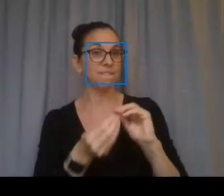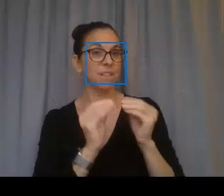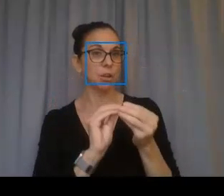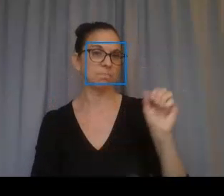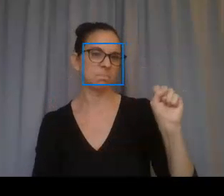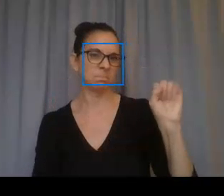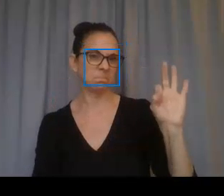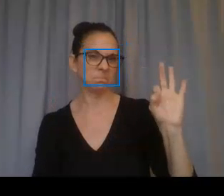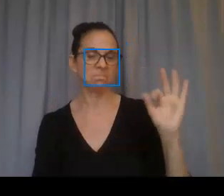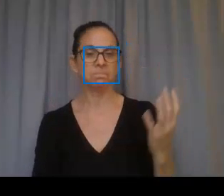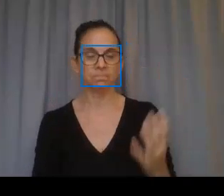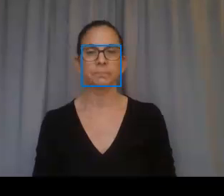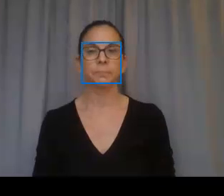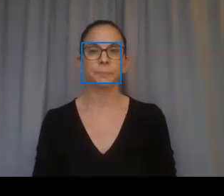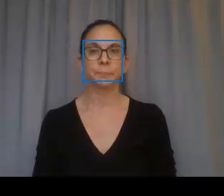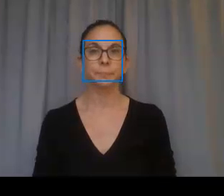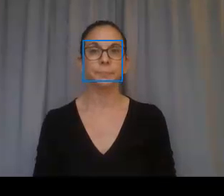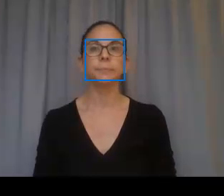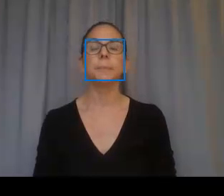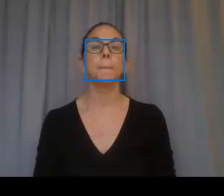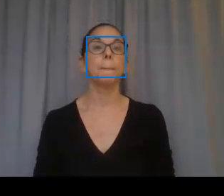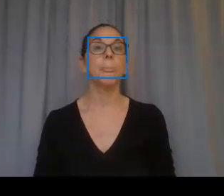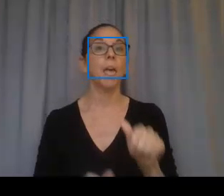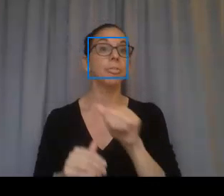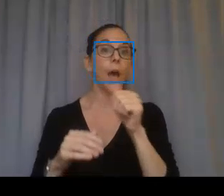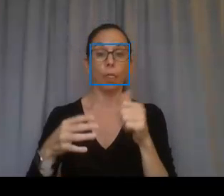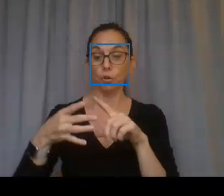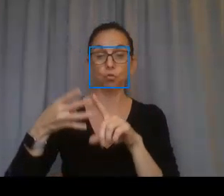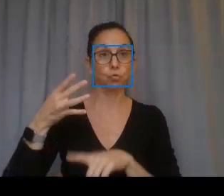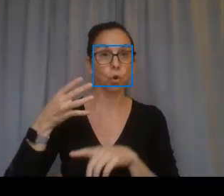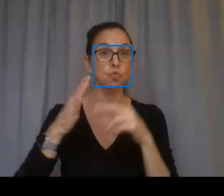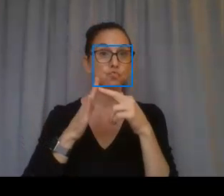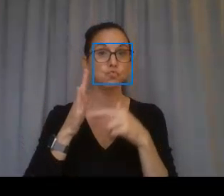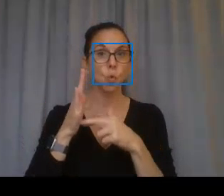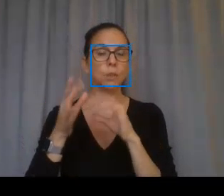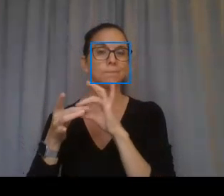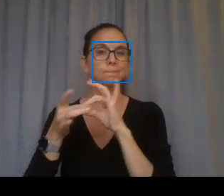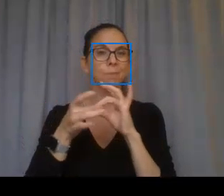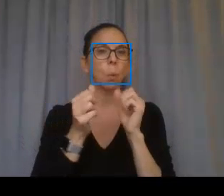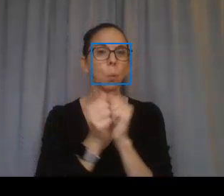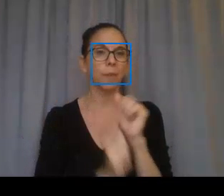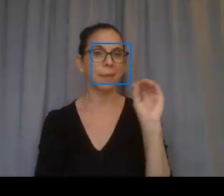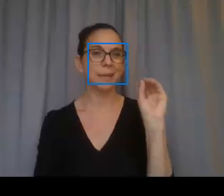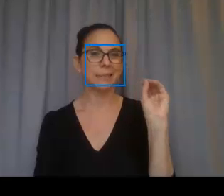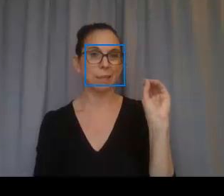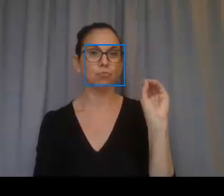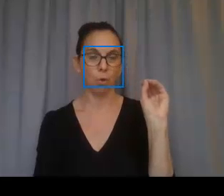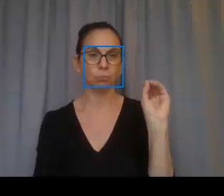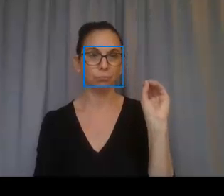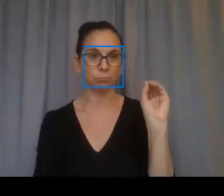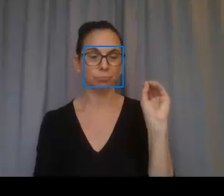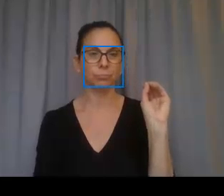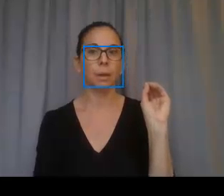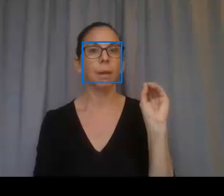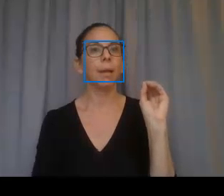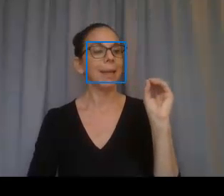sig figs for short. The rest of these rules deal with zeros. As you can tell from this rule, the issue aren't the digits that aren't 0,